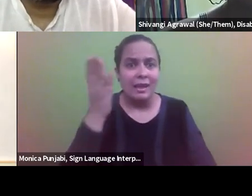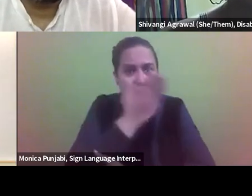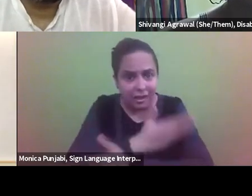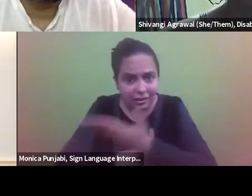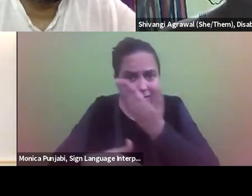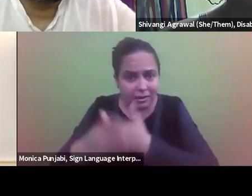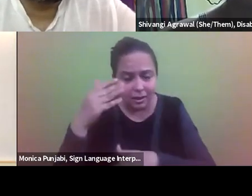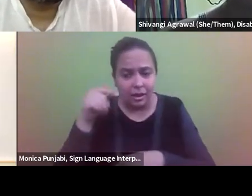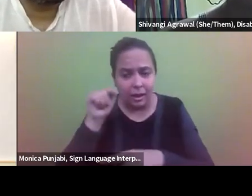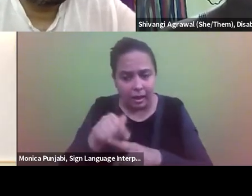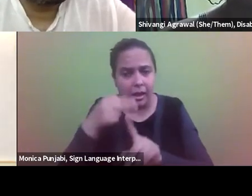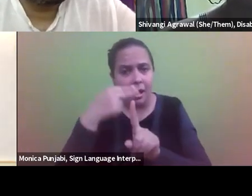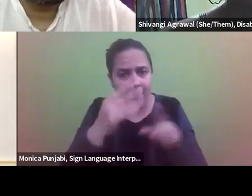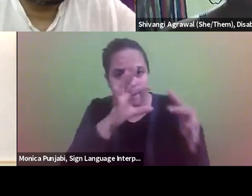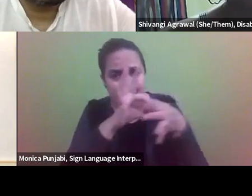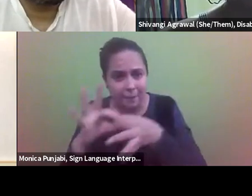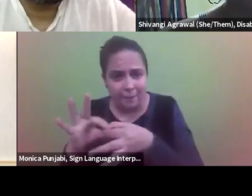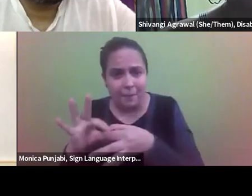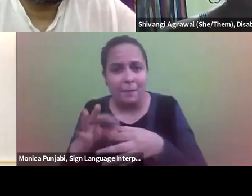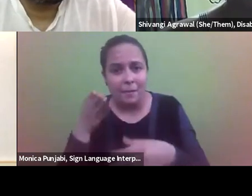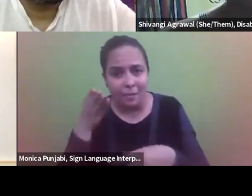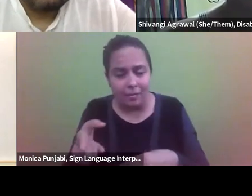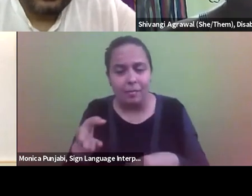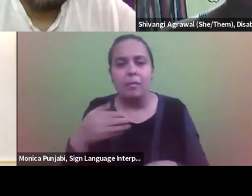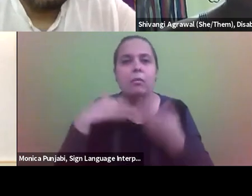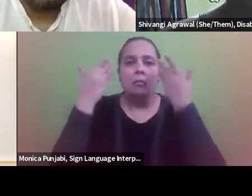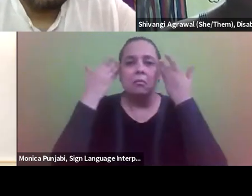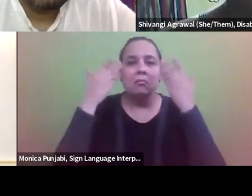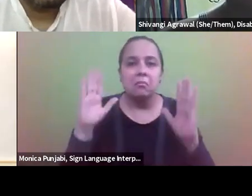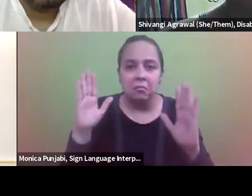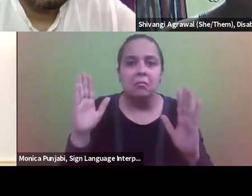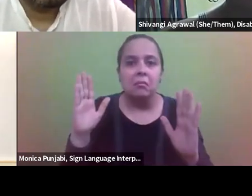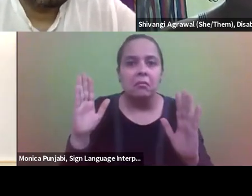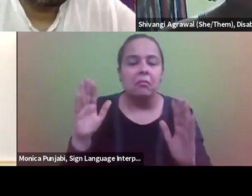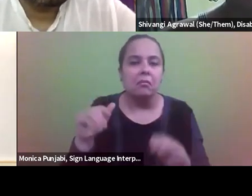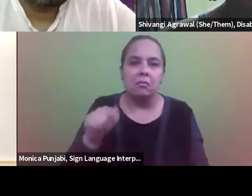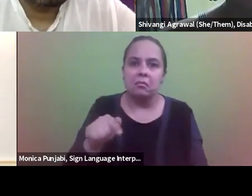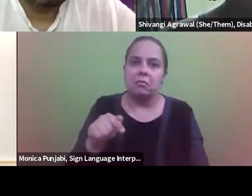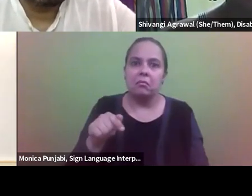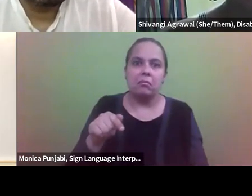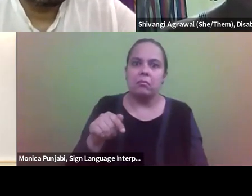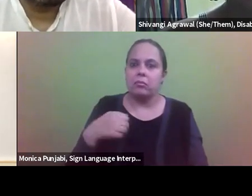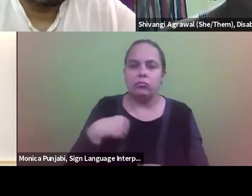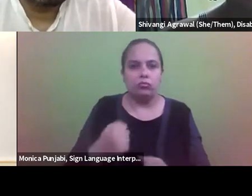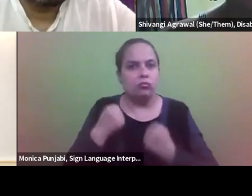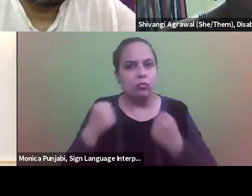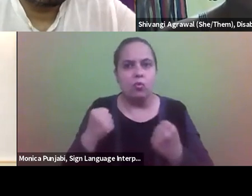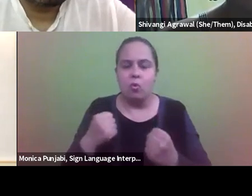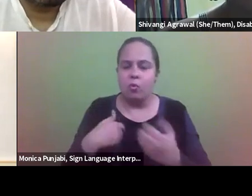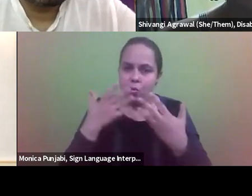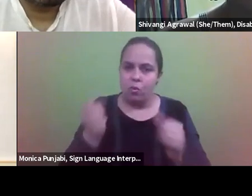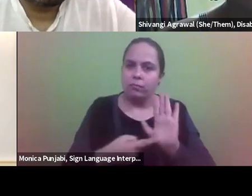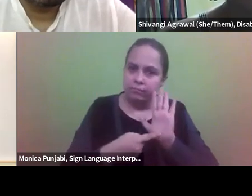but it should be recognized as a disability. And I'm very strongly going to be